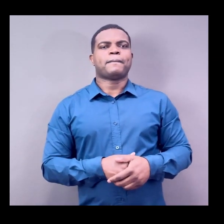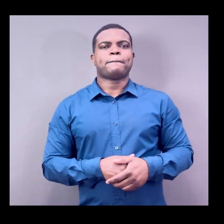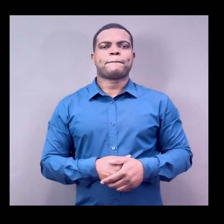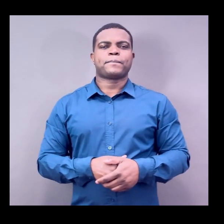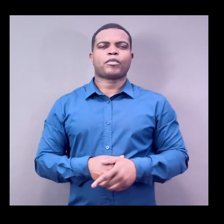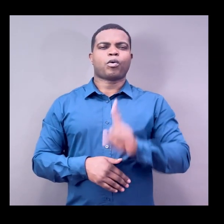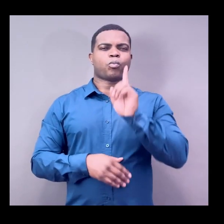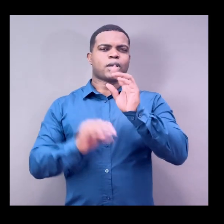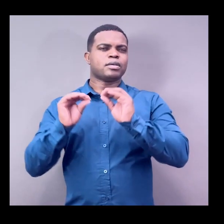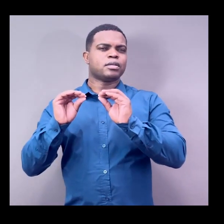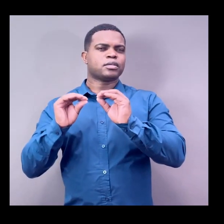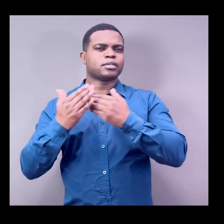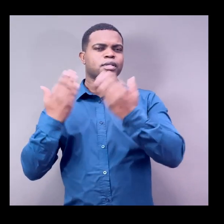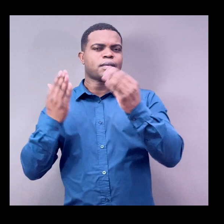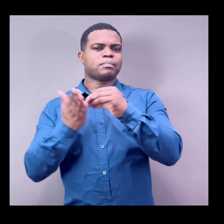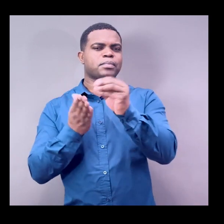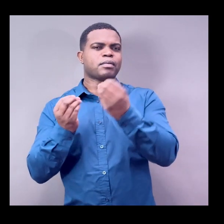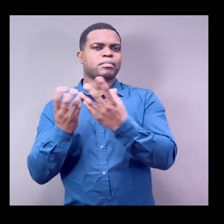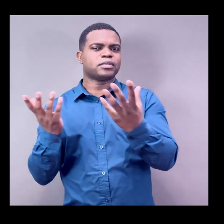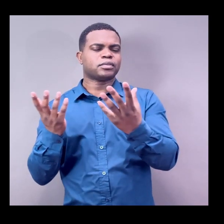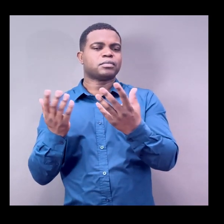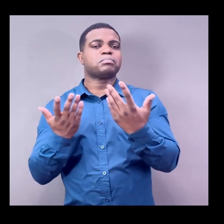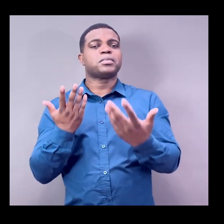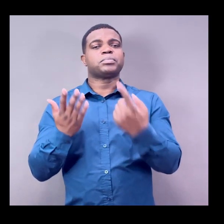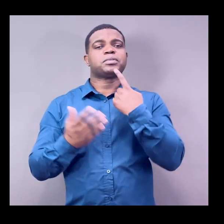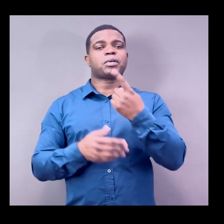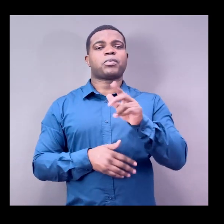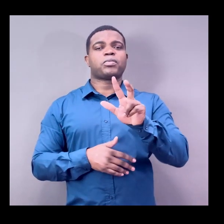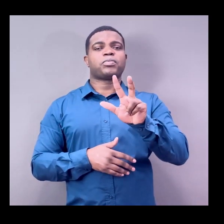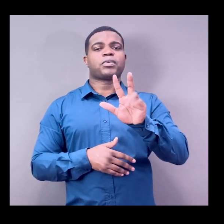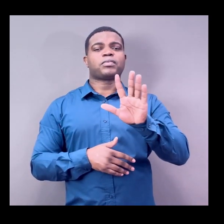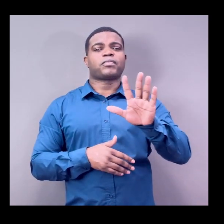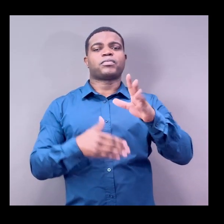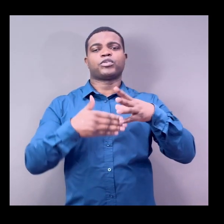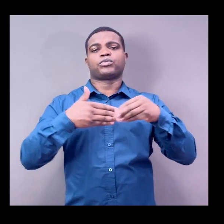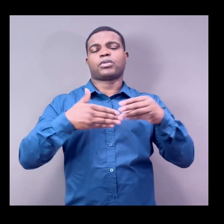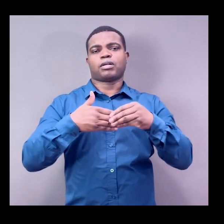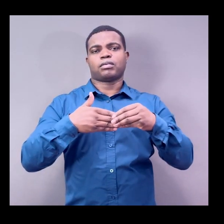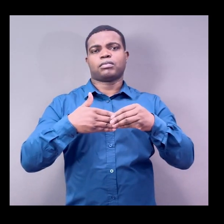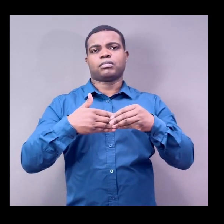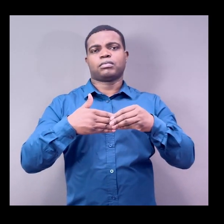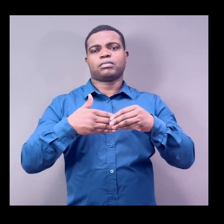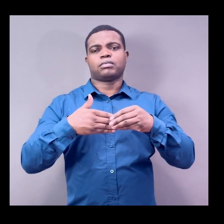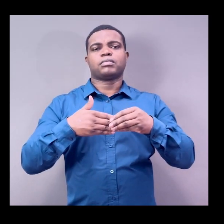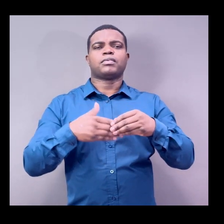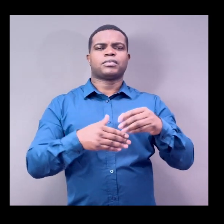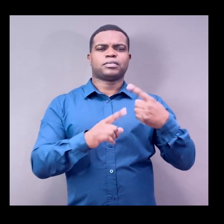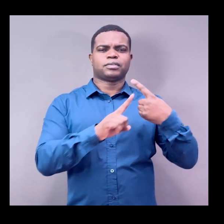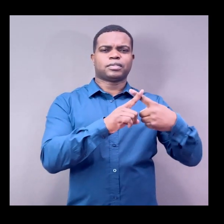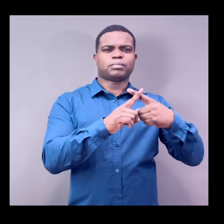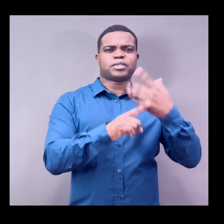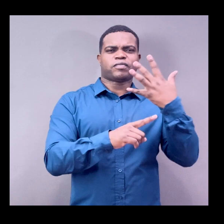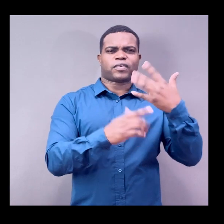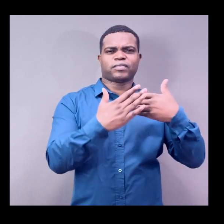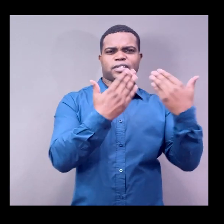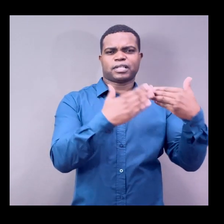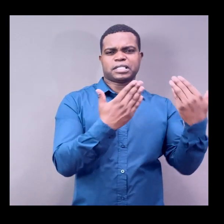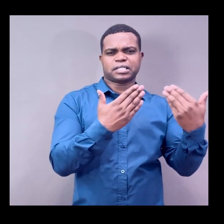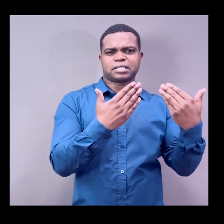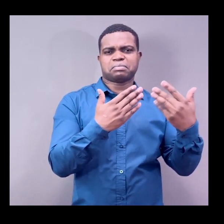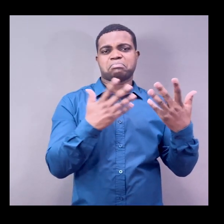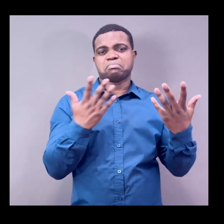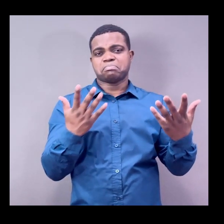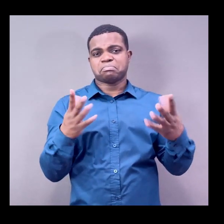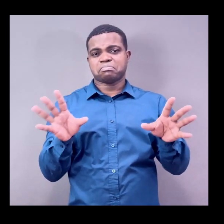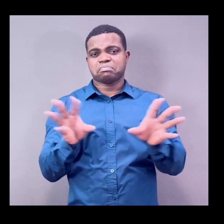for one conference room is $35 and you'll be using it for 5 days, that means you are going to be multiplying